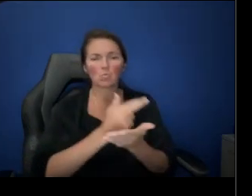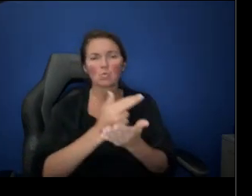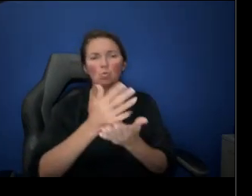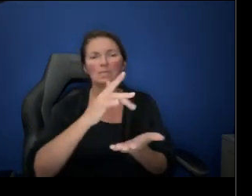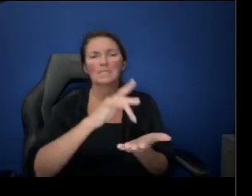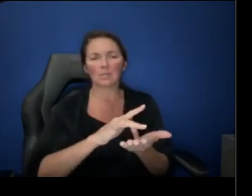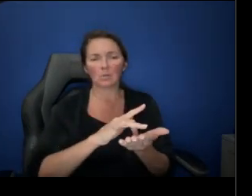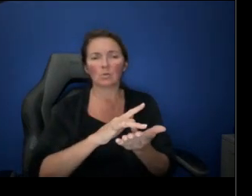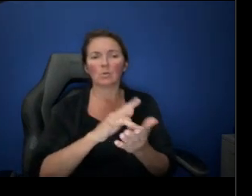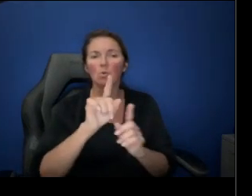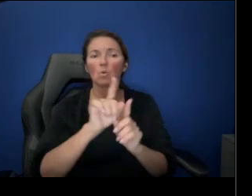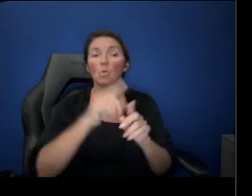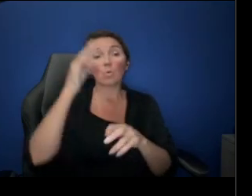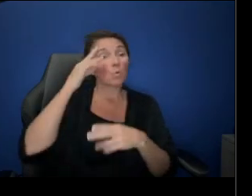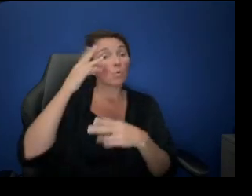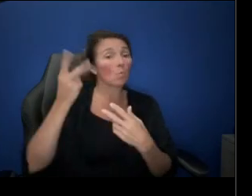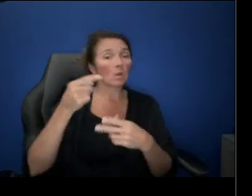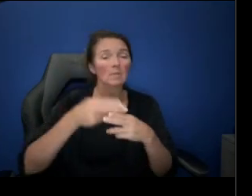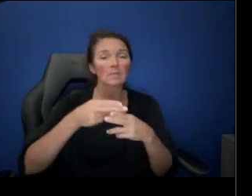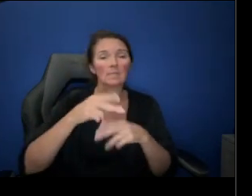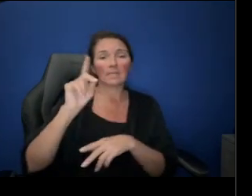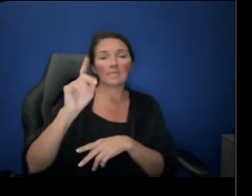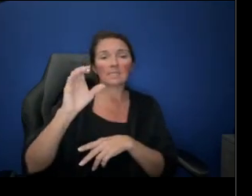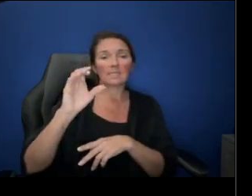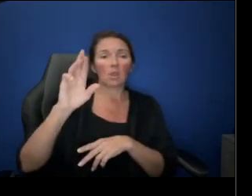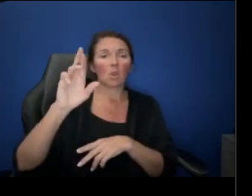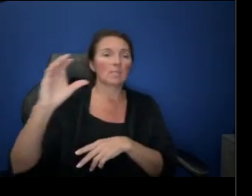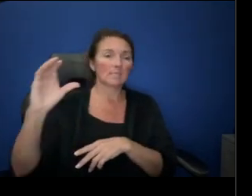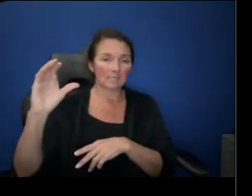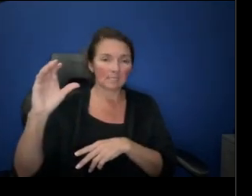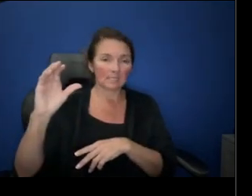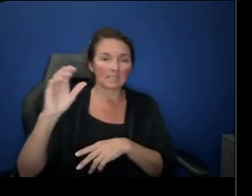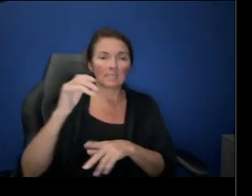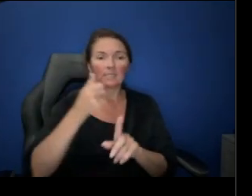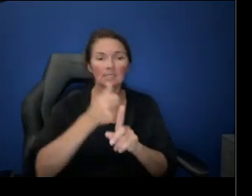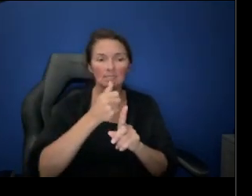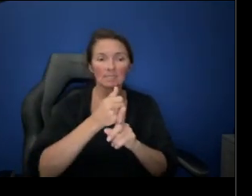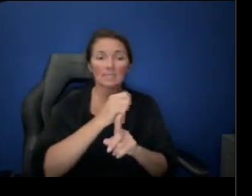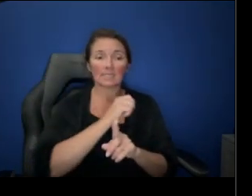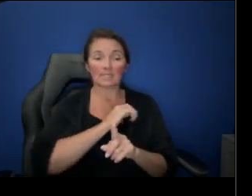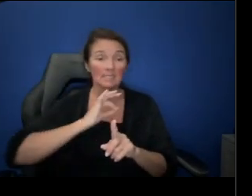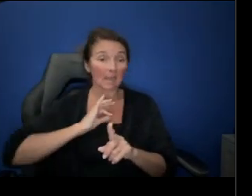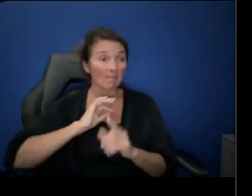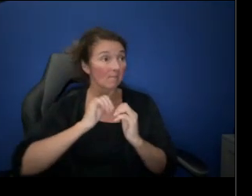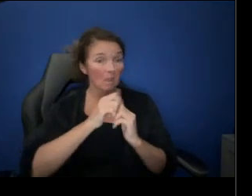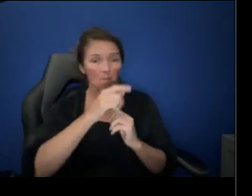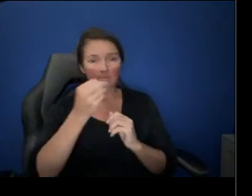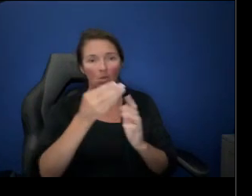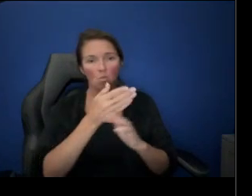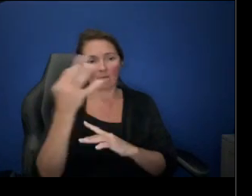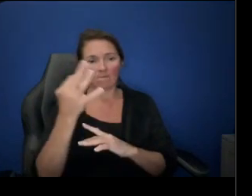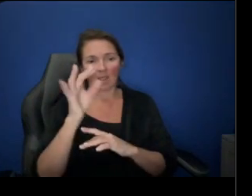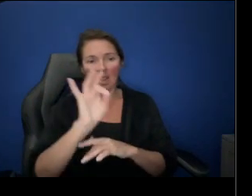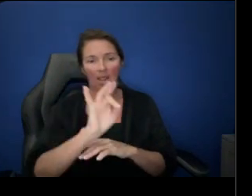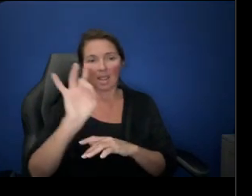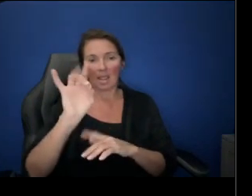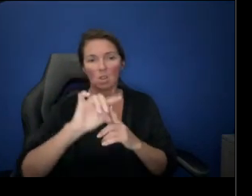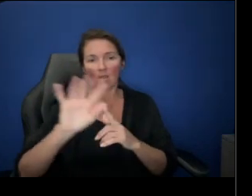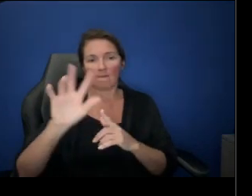center, also known as the DCRC, which is staffed Monday through Friday from 8 a.m.